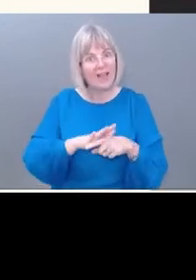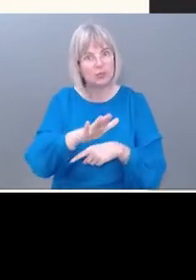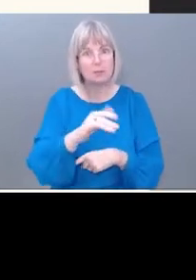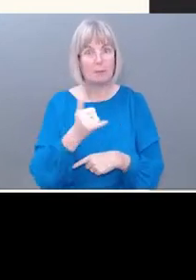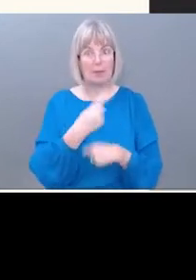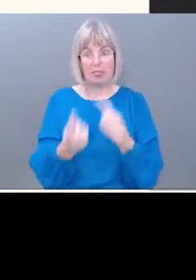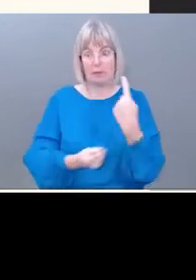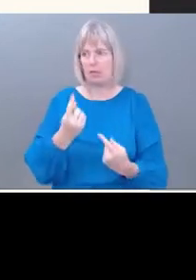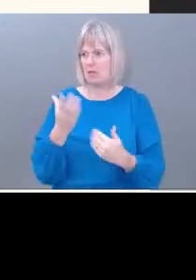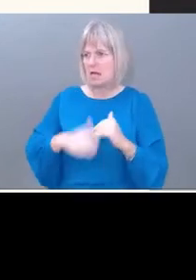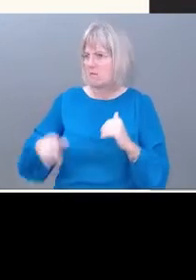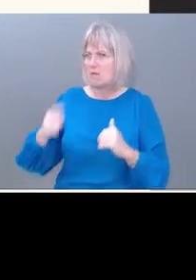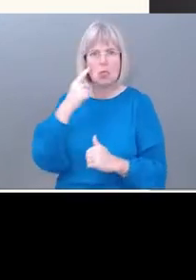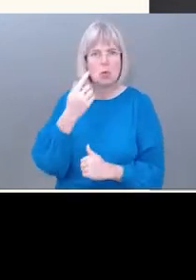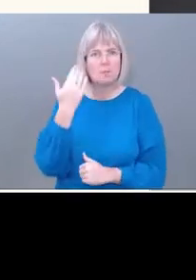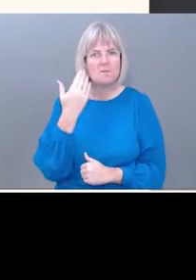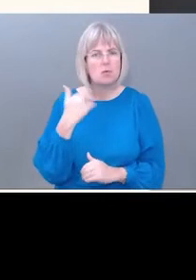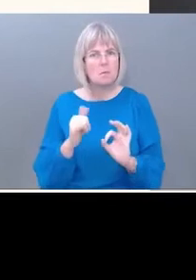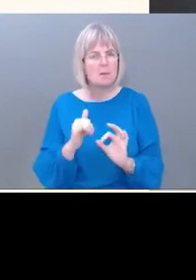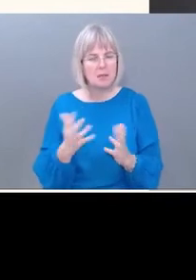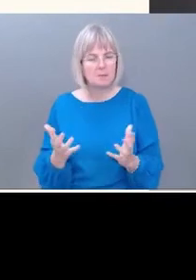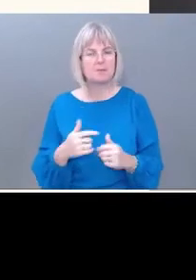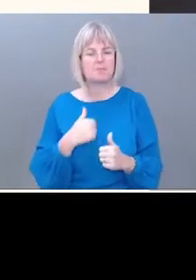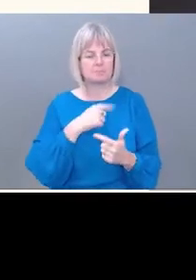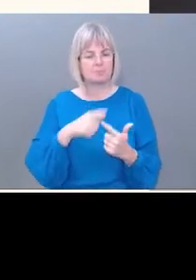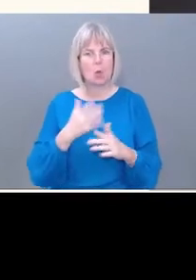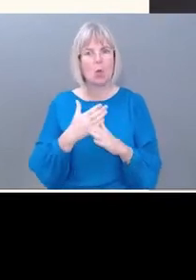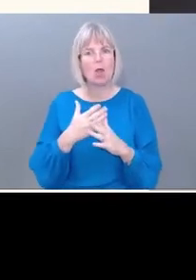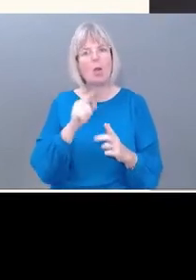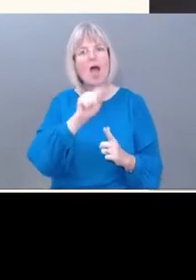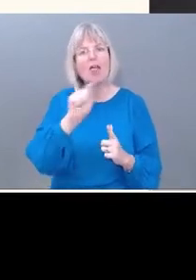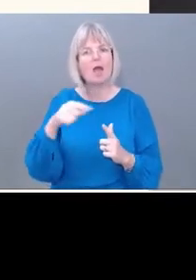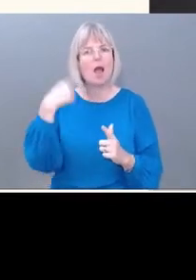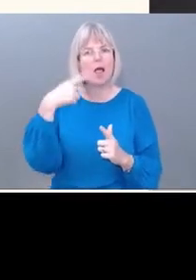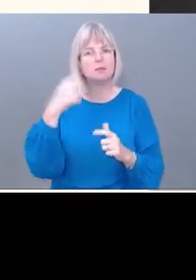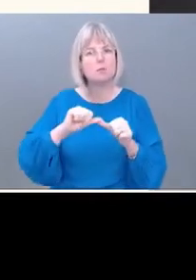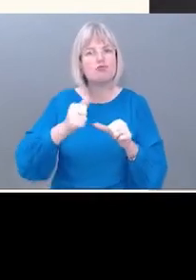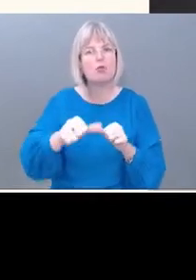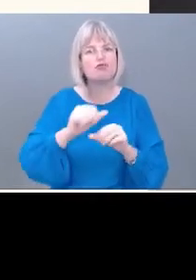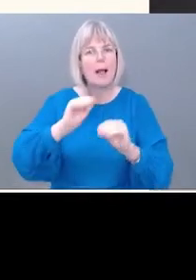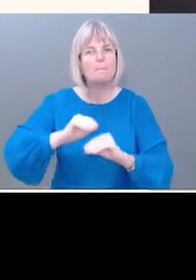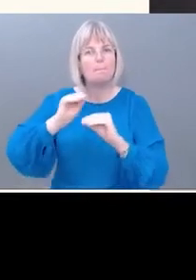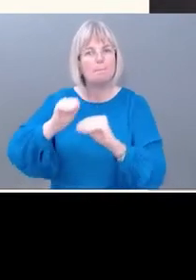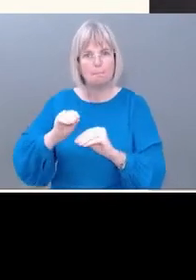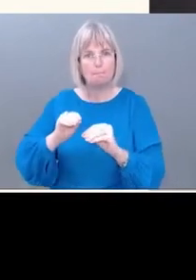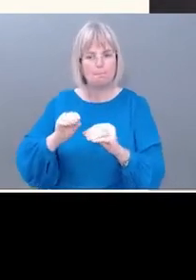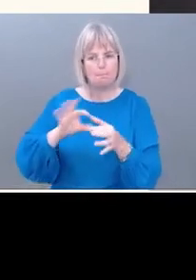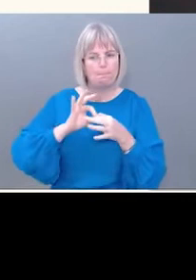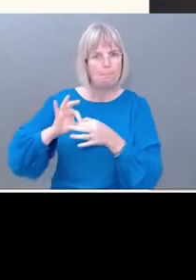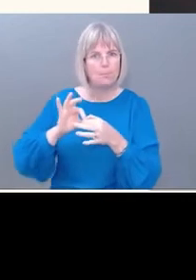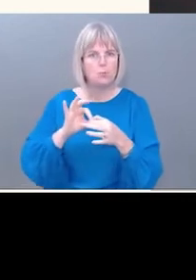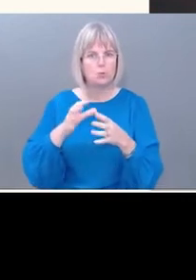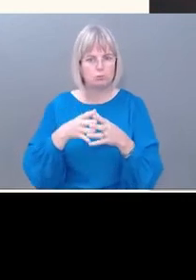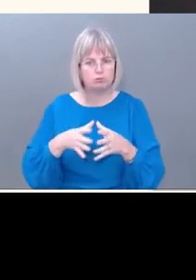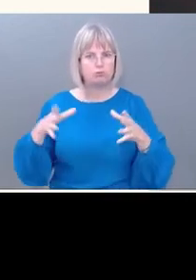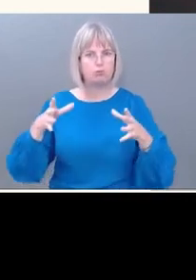before. We're working with other London programmes to build a larger and more comprehensive mentoring